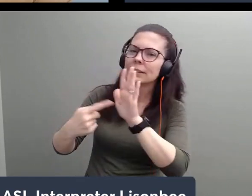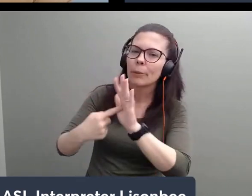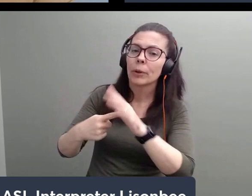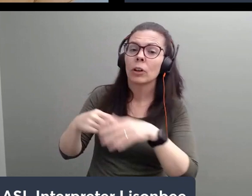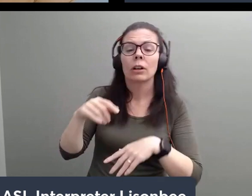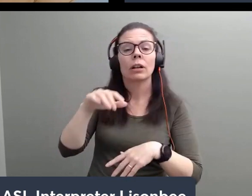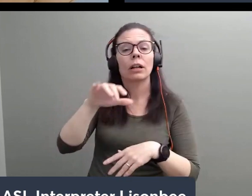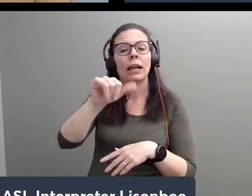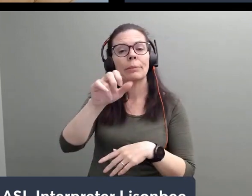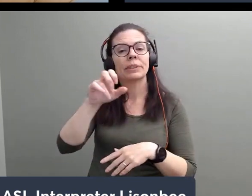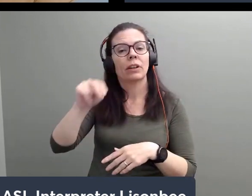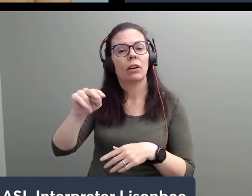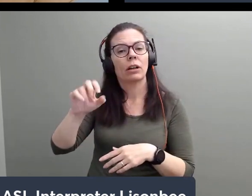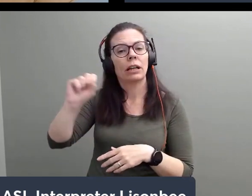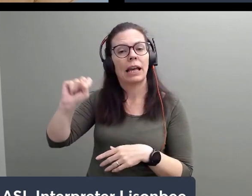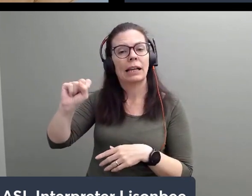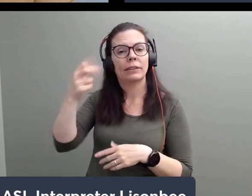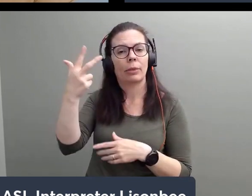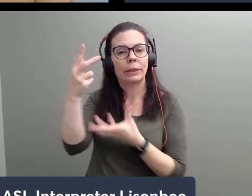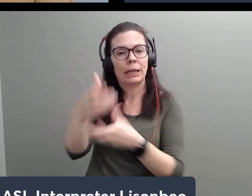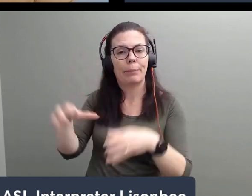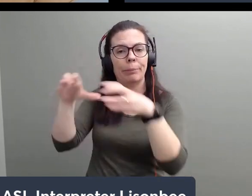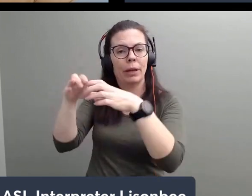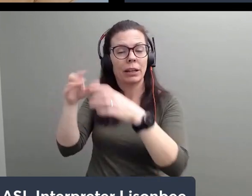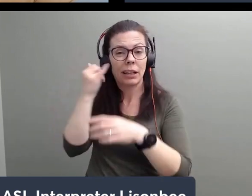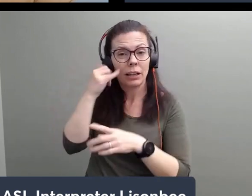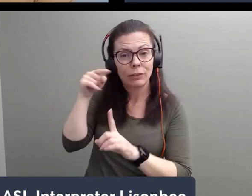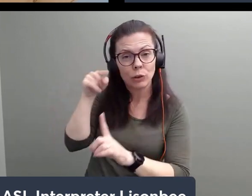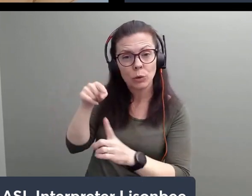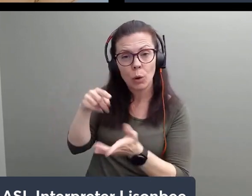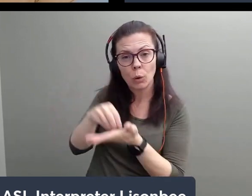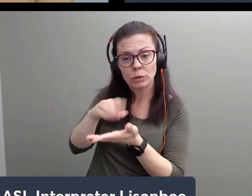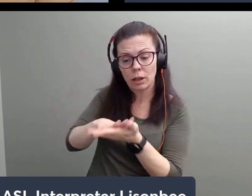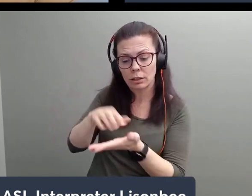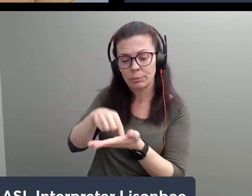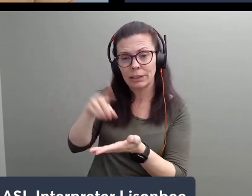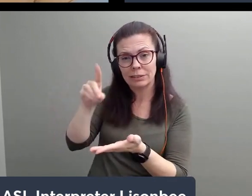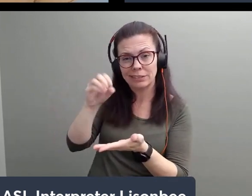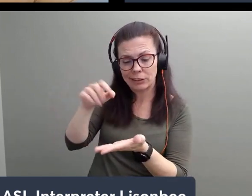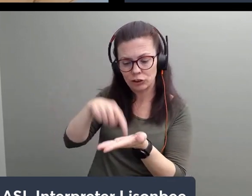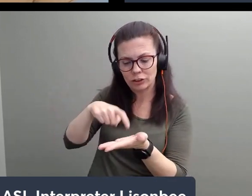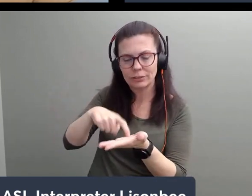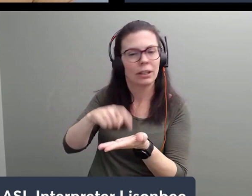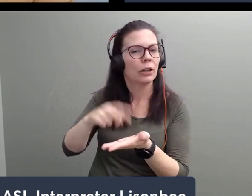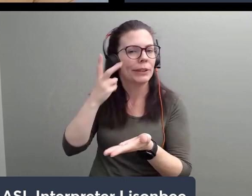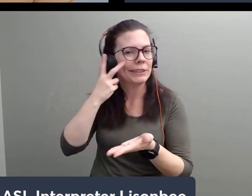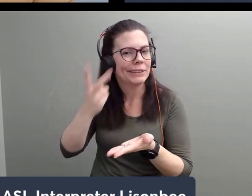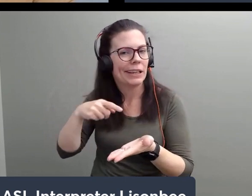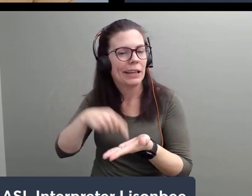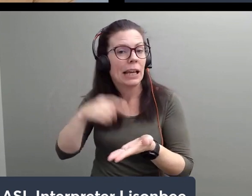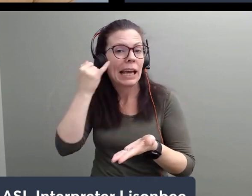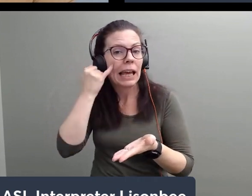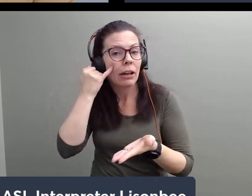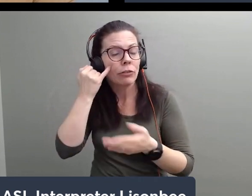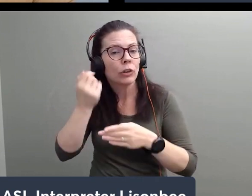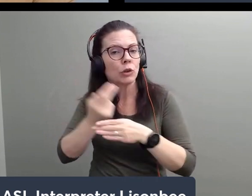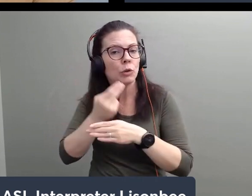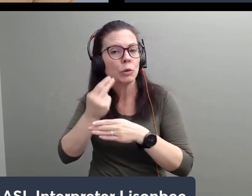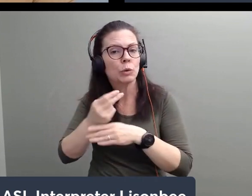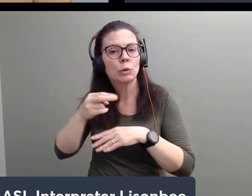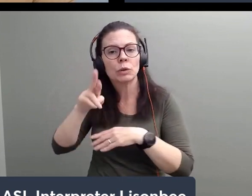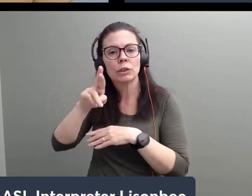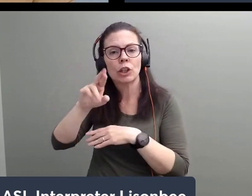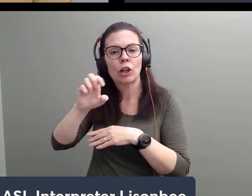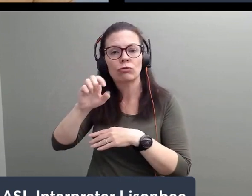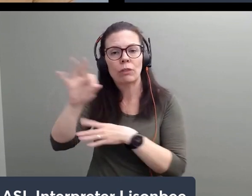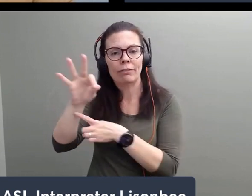Amazon S3 bucket, if you go into the documentation, you'll find if you use the ref intrinsic